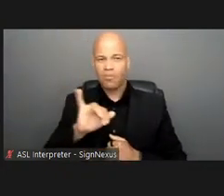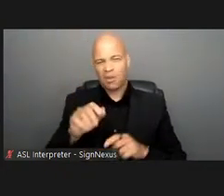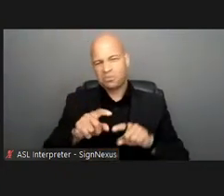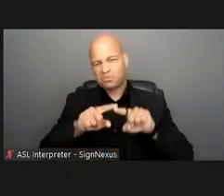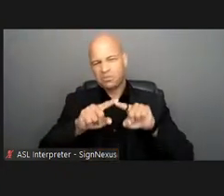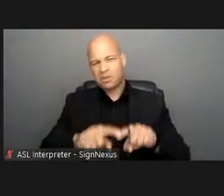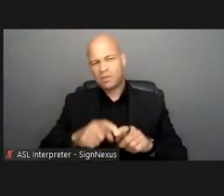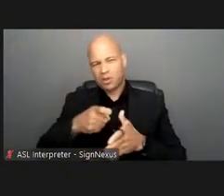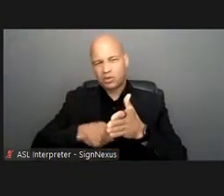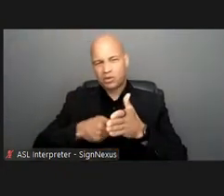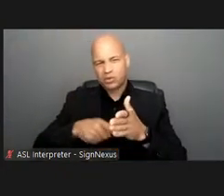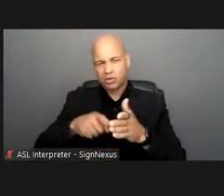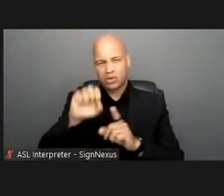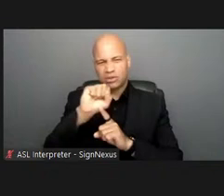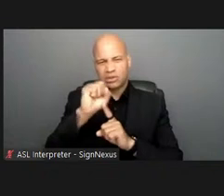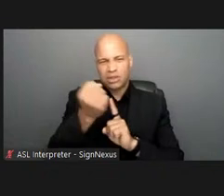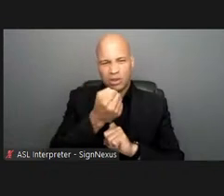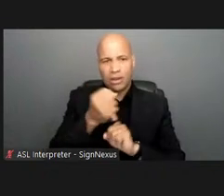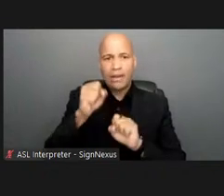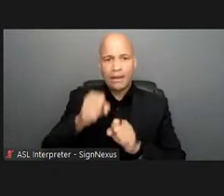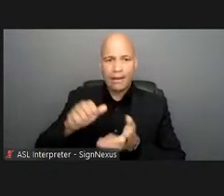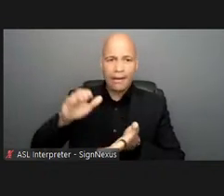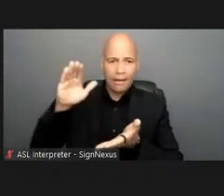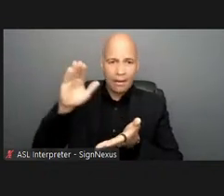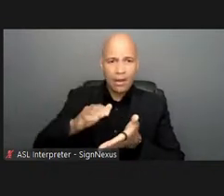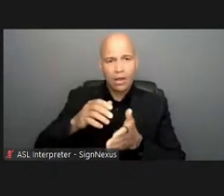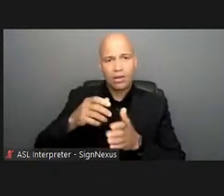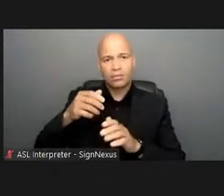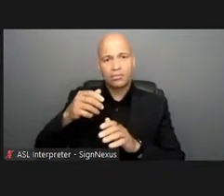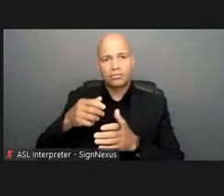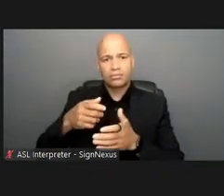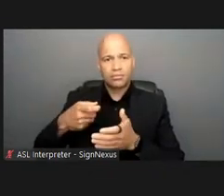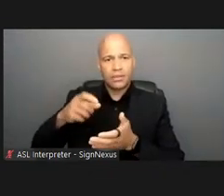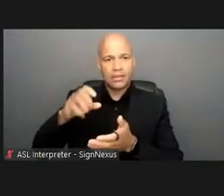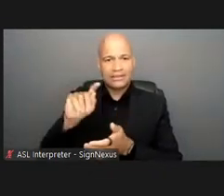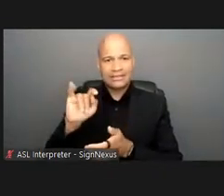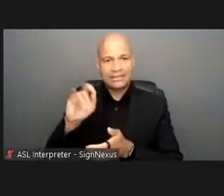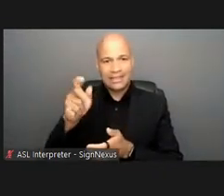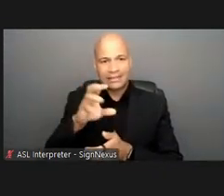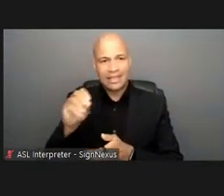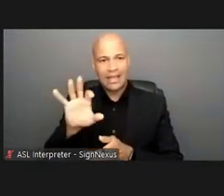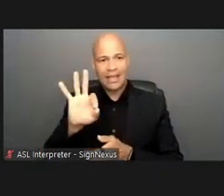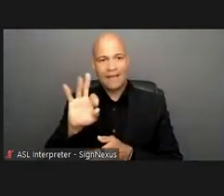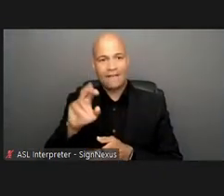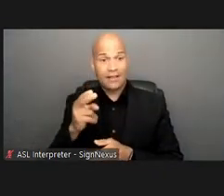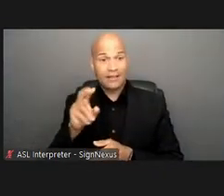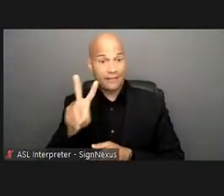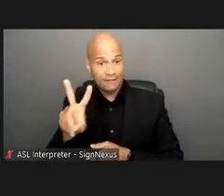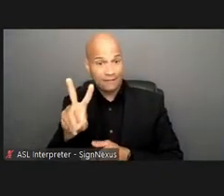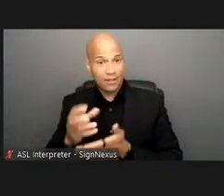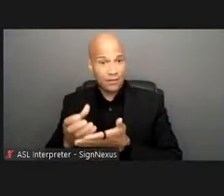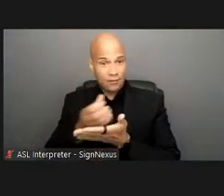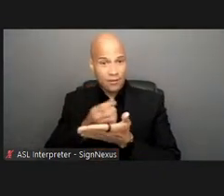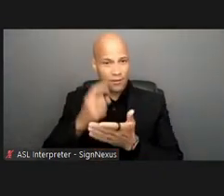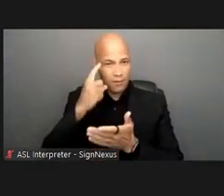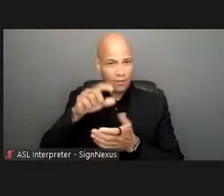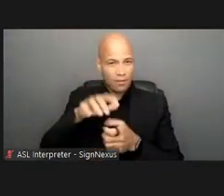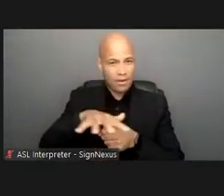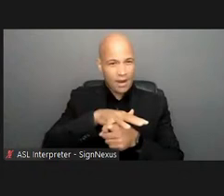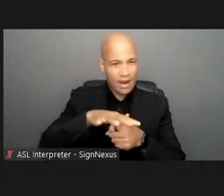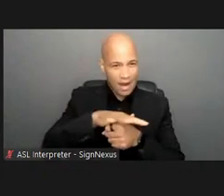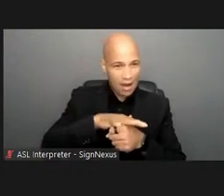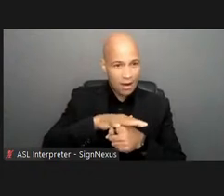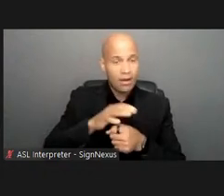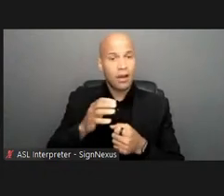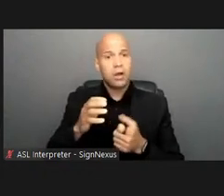scenario the toll could reduce taxi and for higher vehicle revenues in the Manhattan Central business district while the industry would remain economically